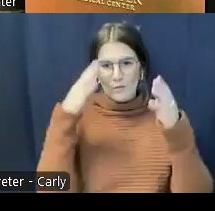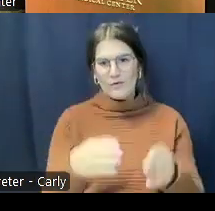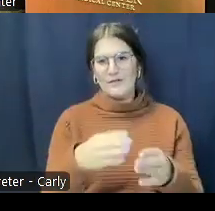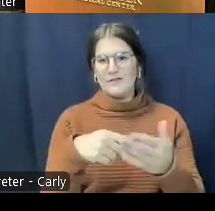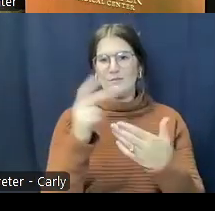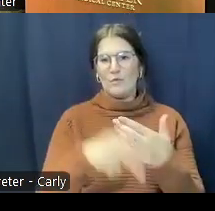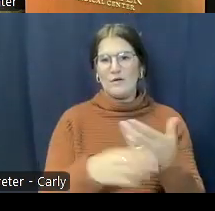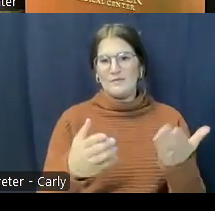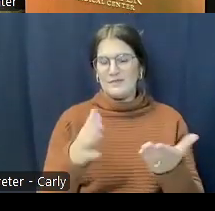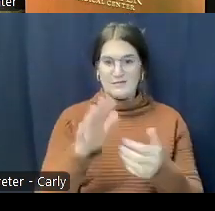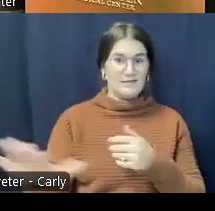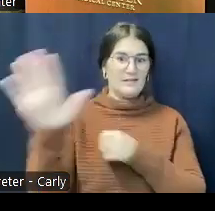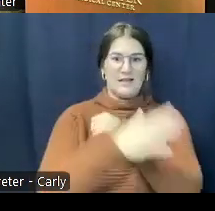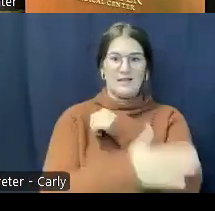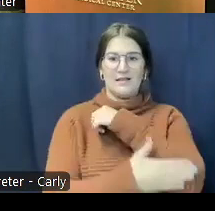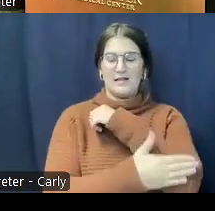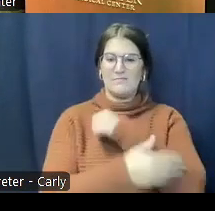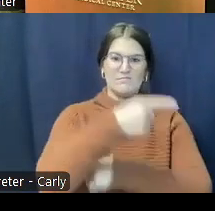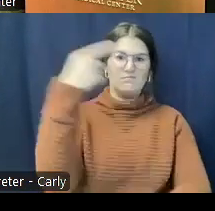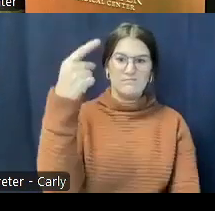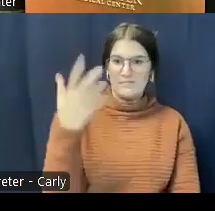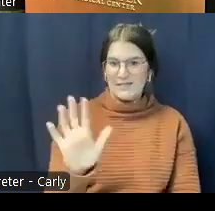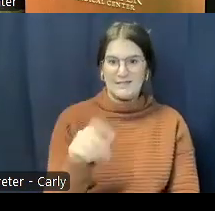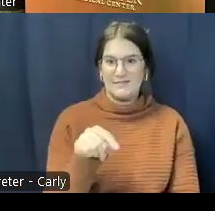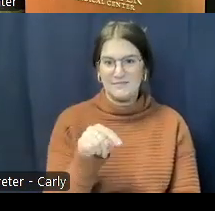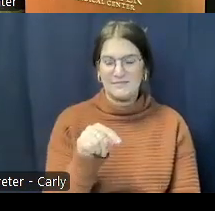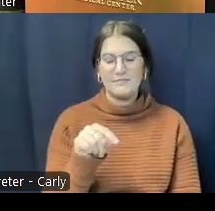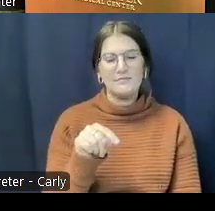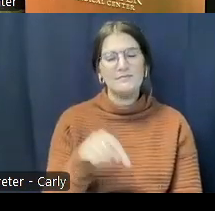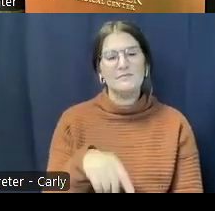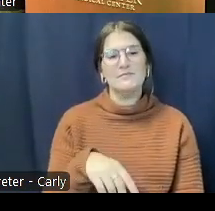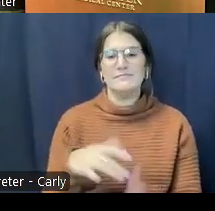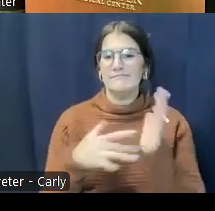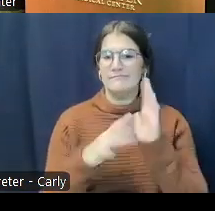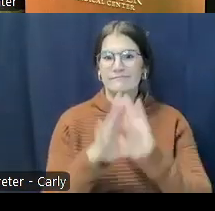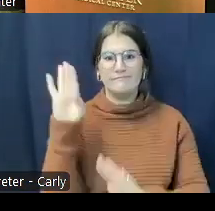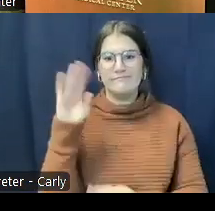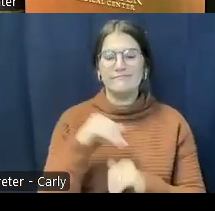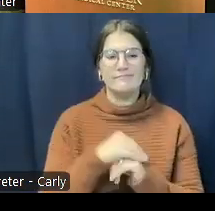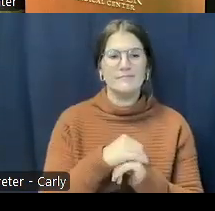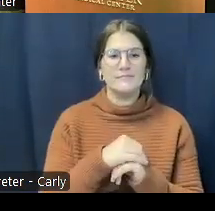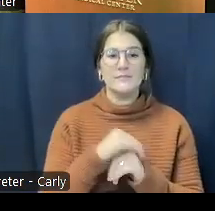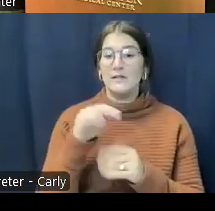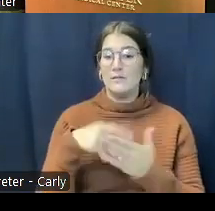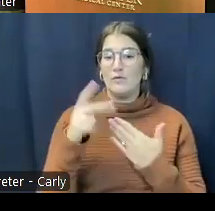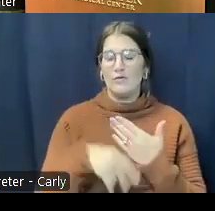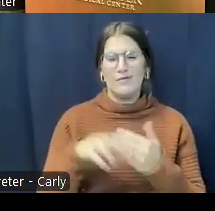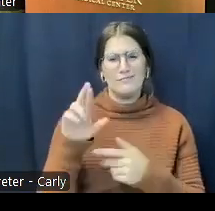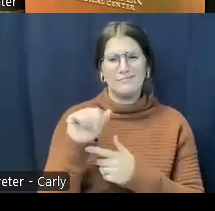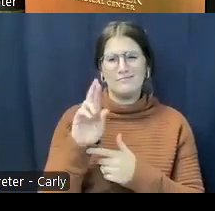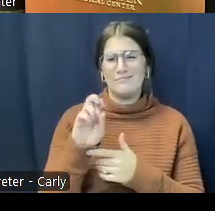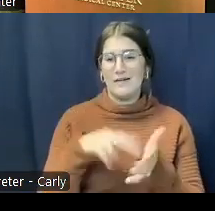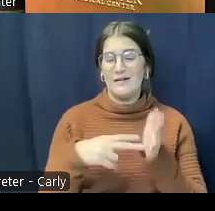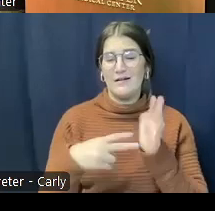country, in that we are cutting edge. Though programs like ours are rare in the US, leading FND treatment programs